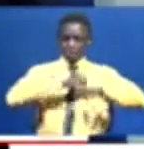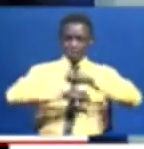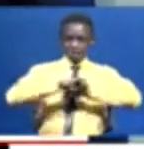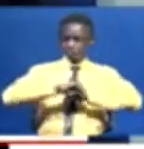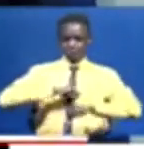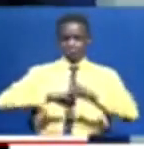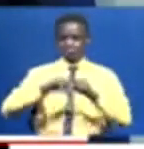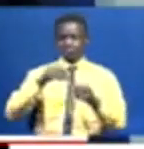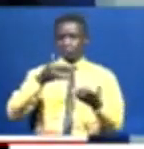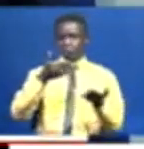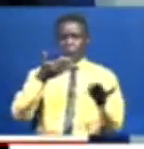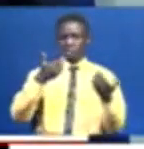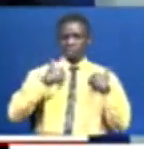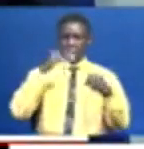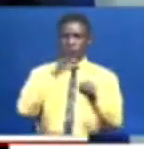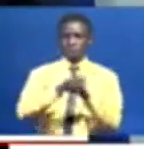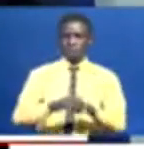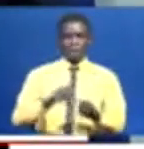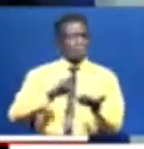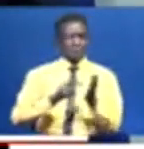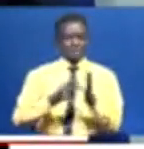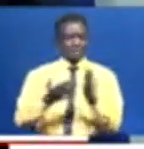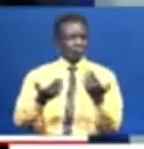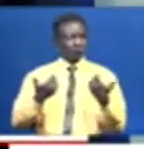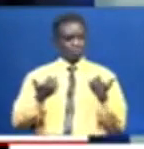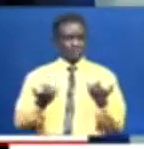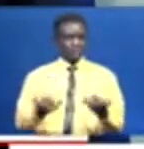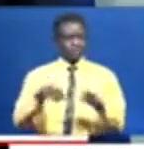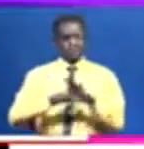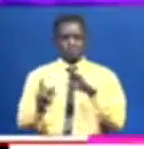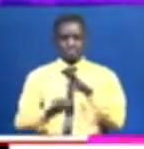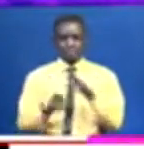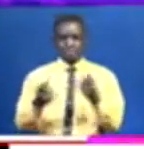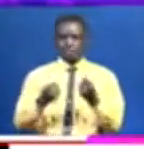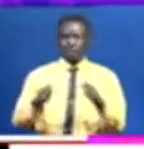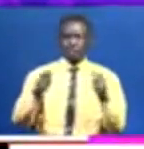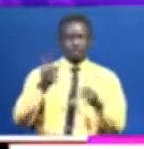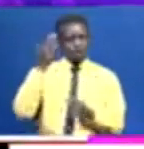We're in the midst of playing a catch-up game. I feel that digital transformation happened way too fast,